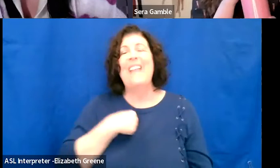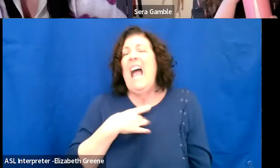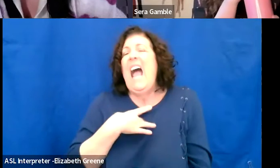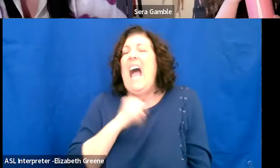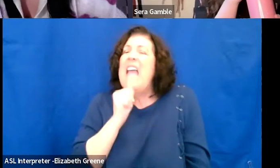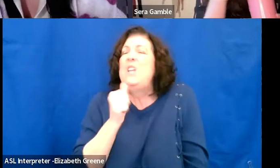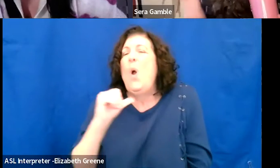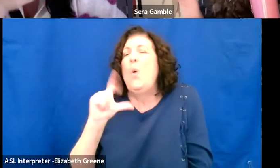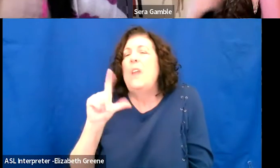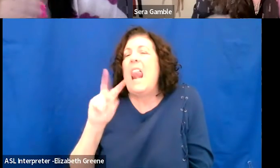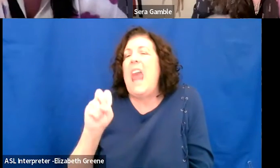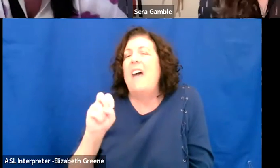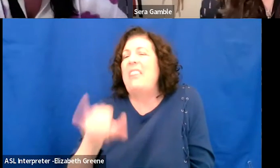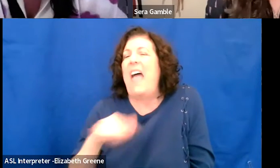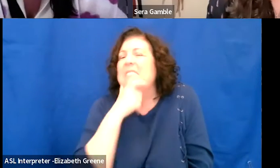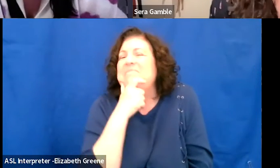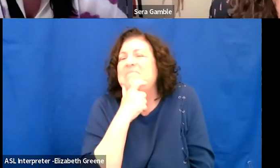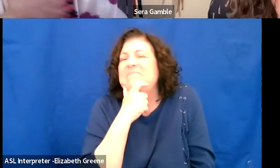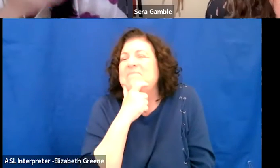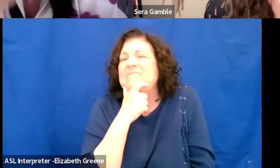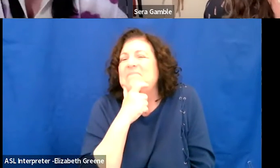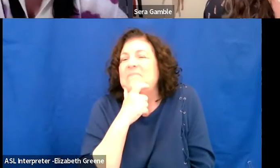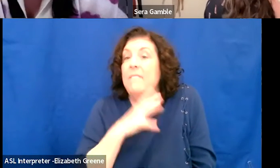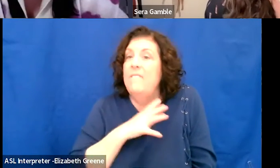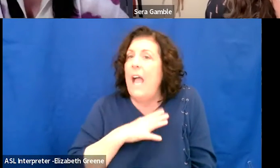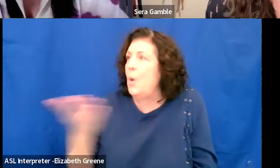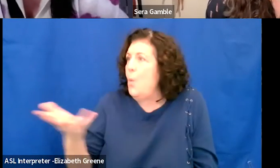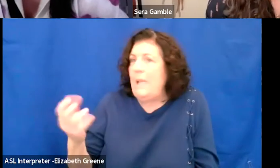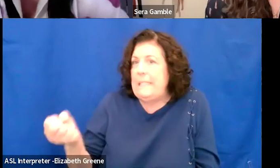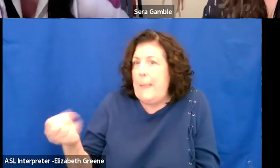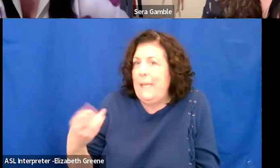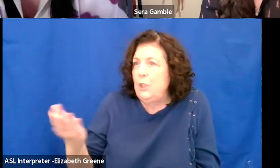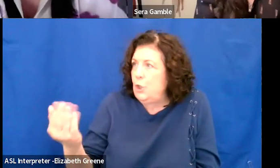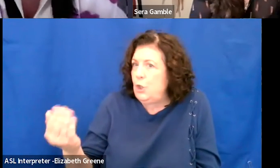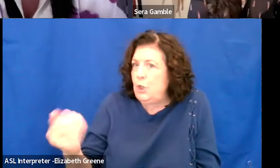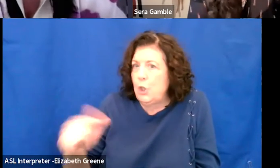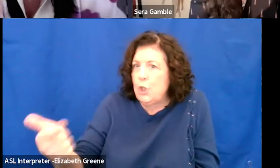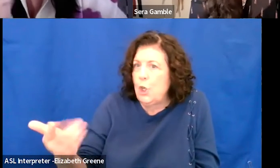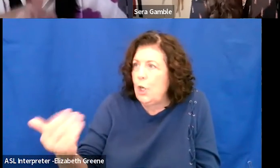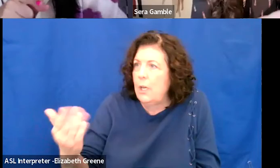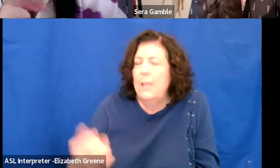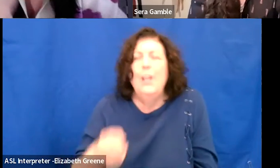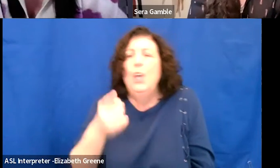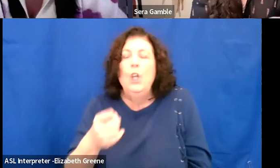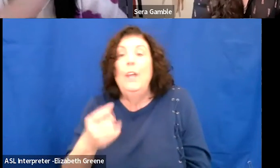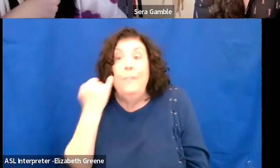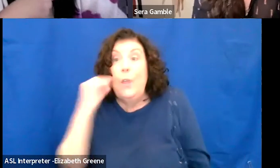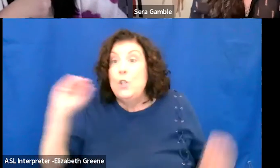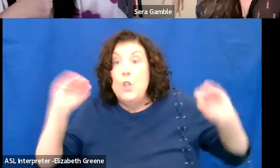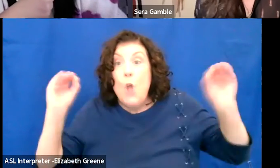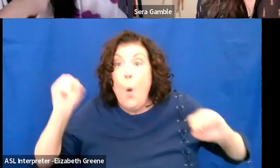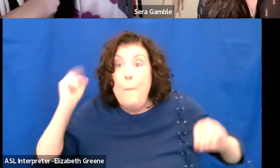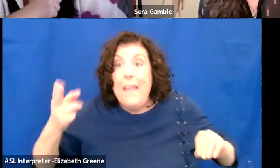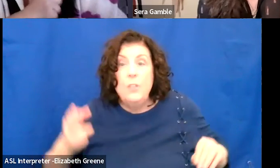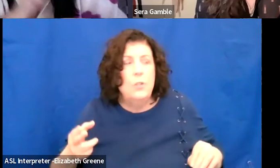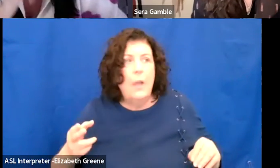the pitch? If there's no pitch, then you don't get to not like it. Like, you cannot like it, but then I want 50